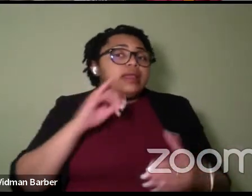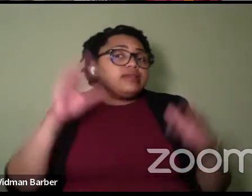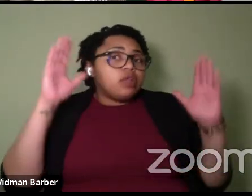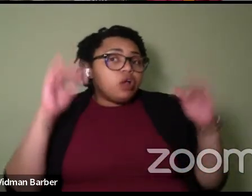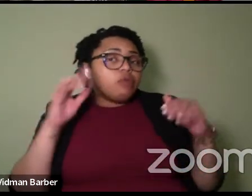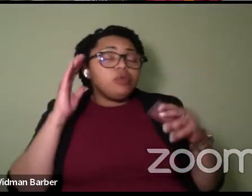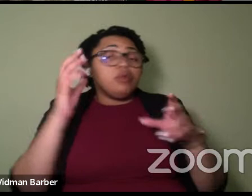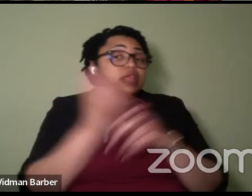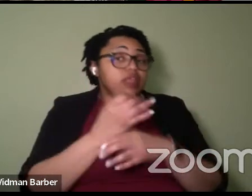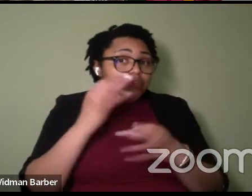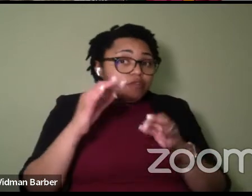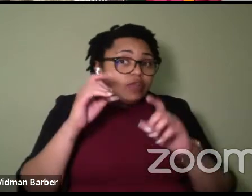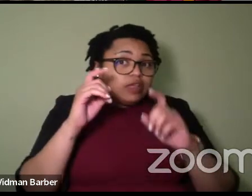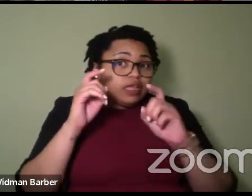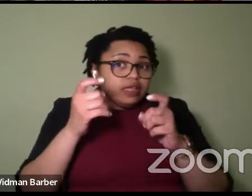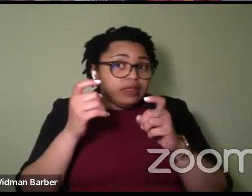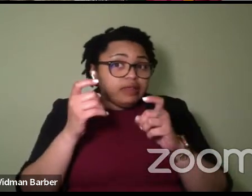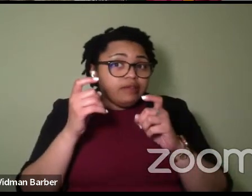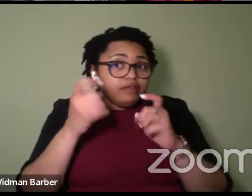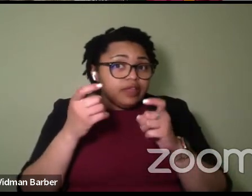now.